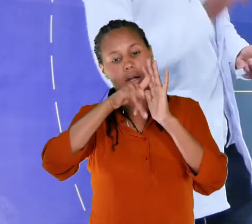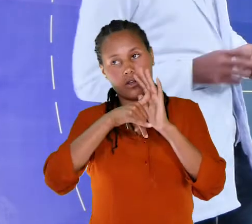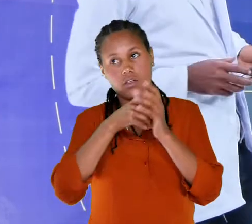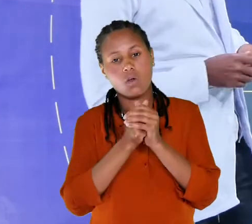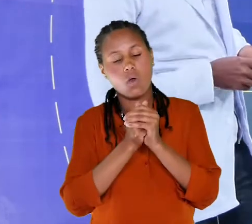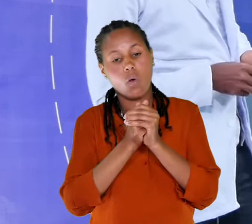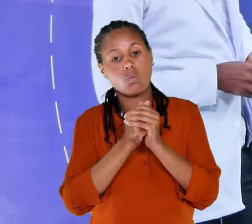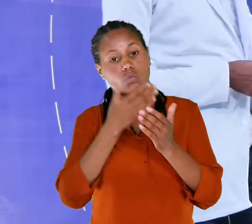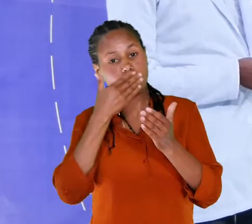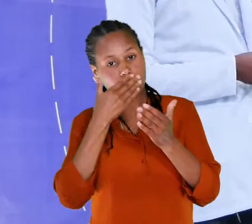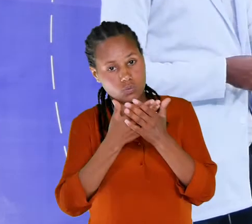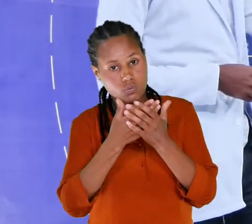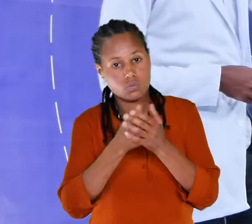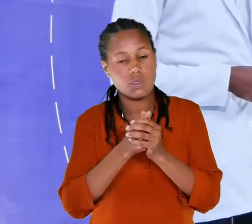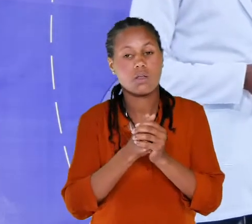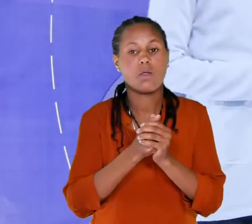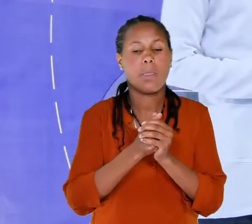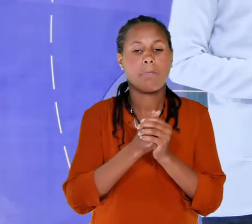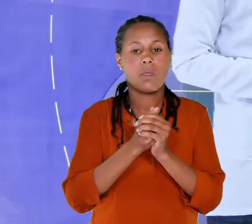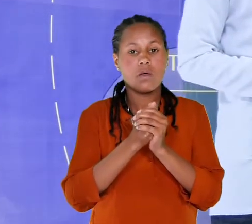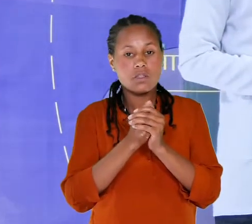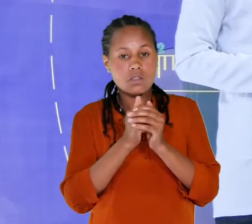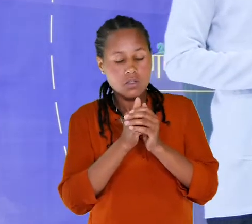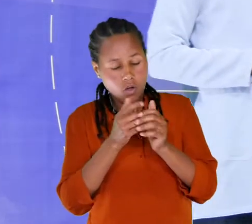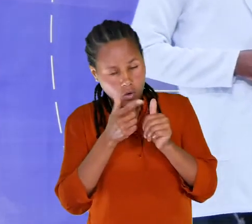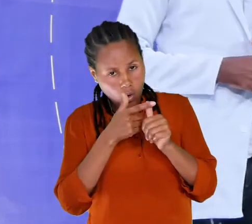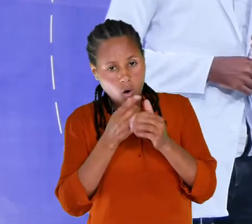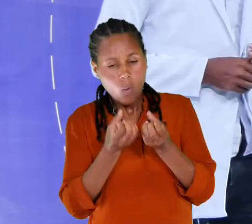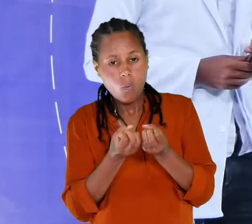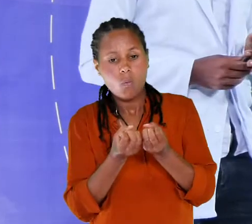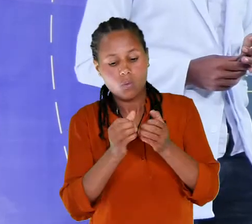All right, here, how many hours are there in a day?